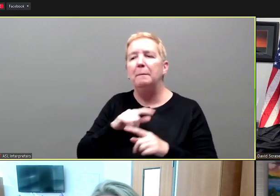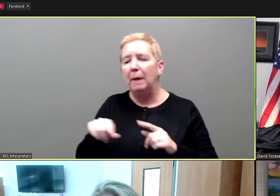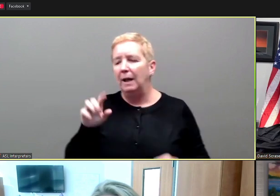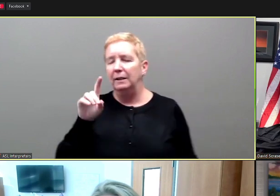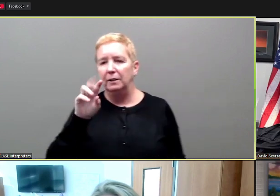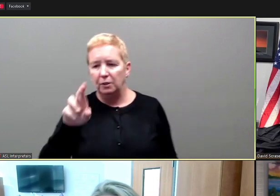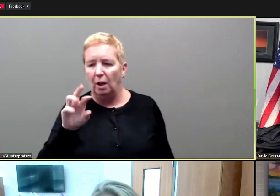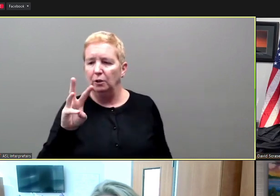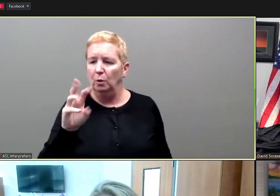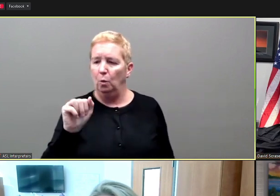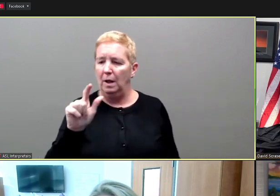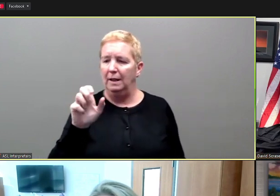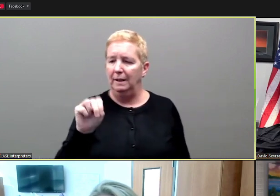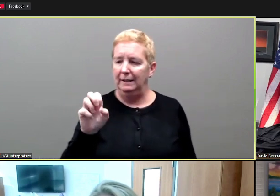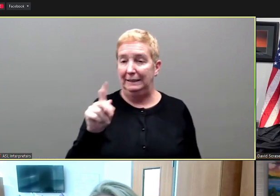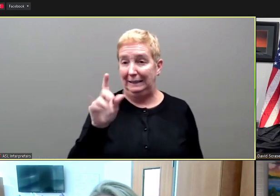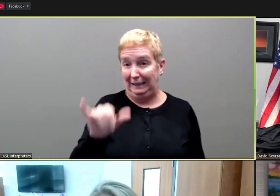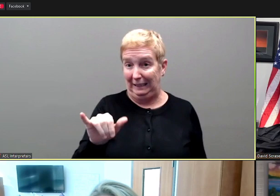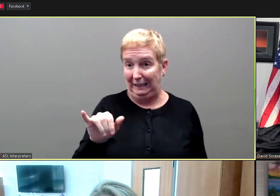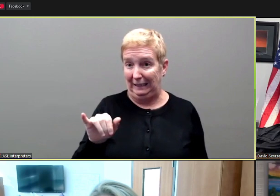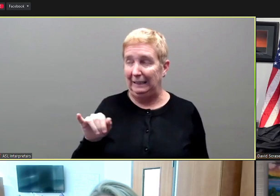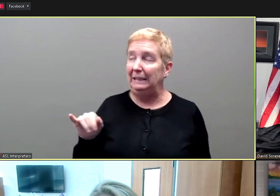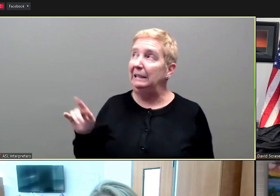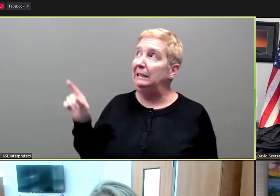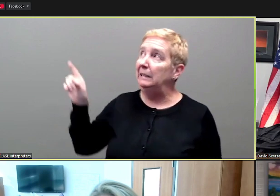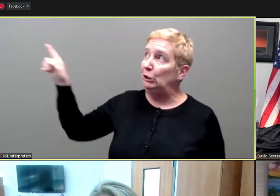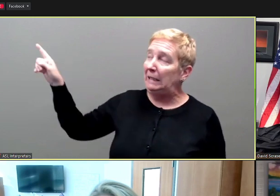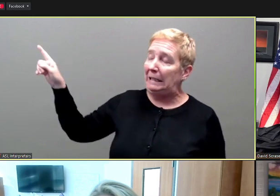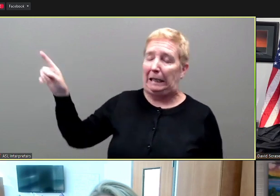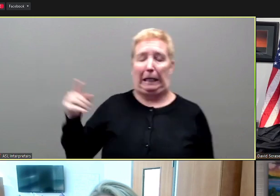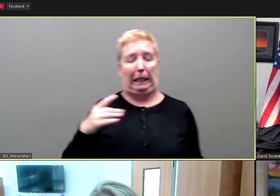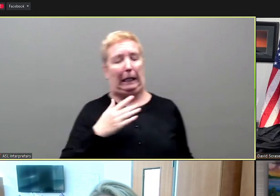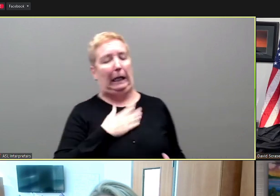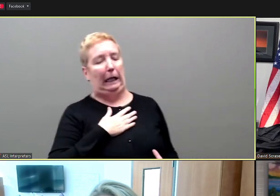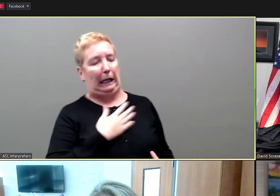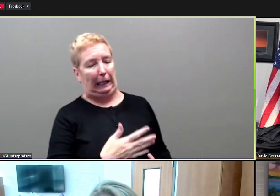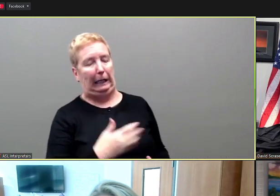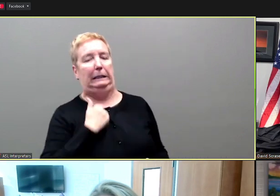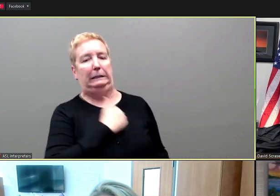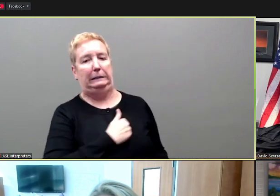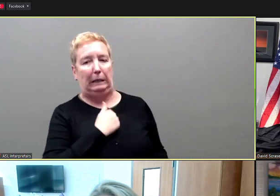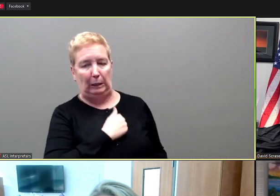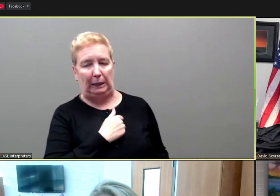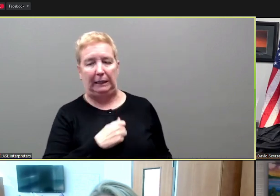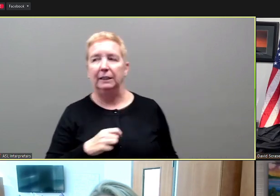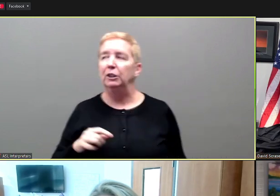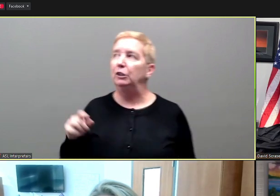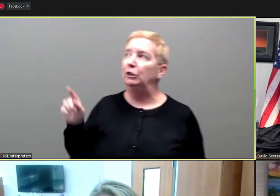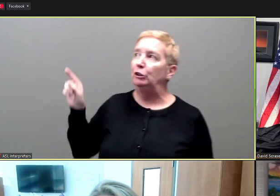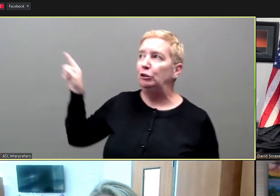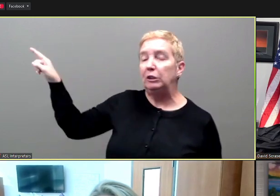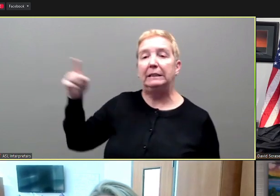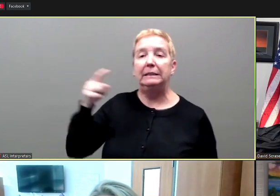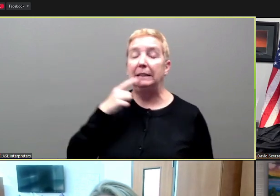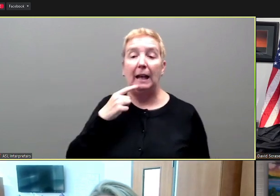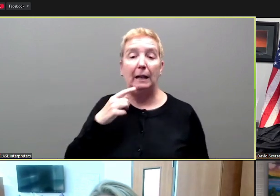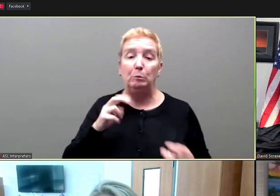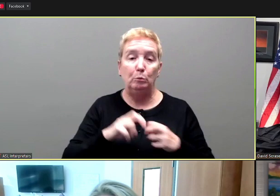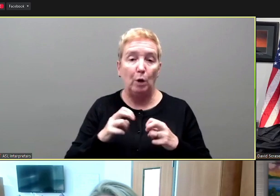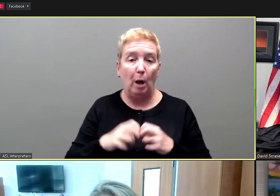month, in a sort of mea culpa about the CDC response, one of the things she cited as being problematic was